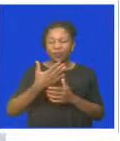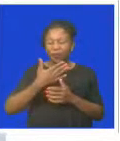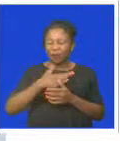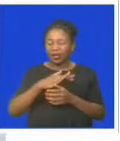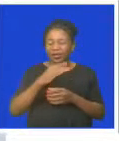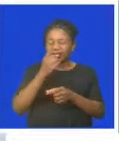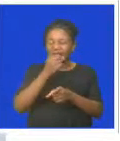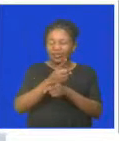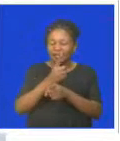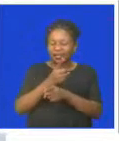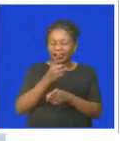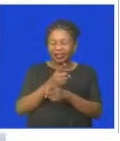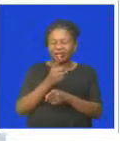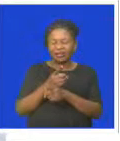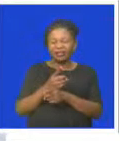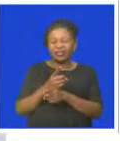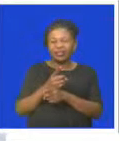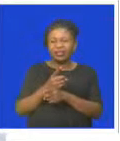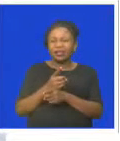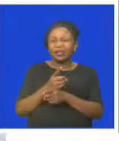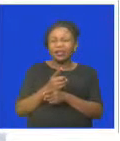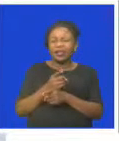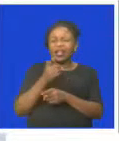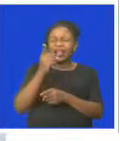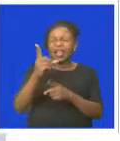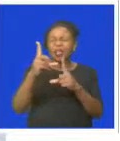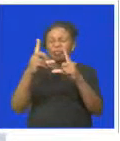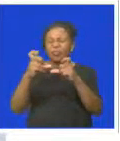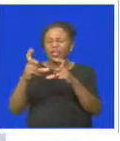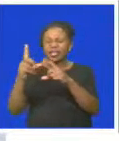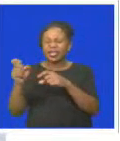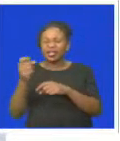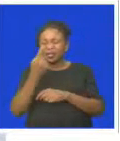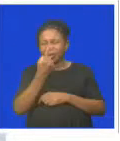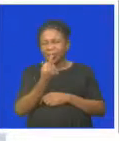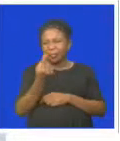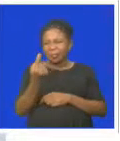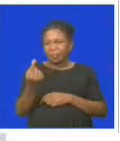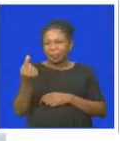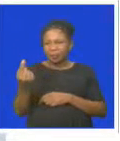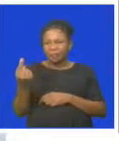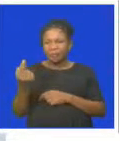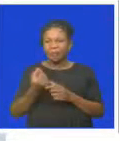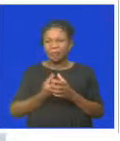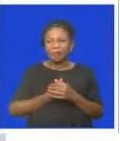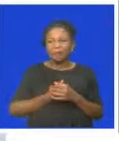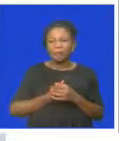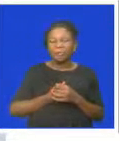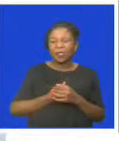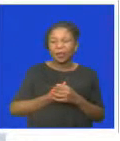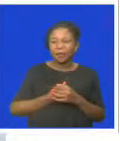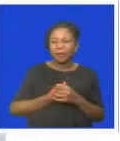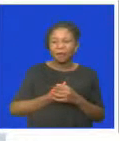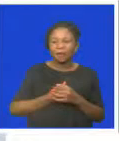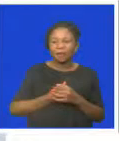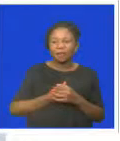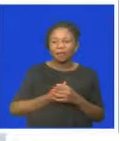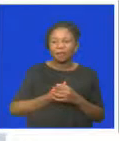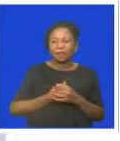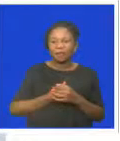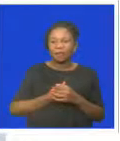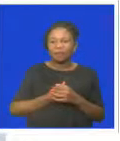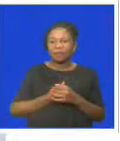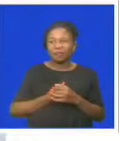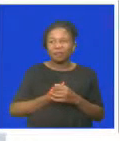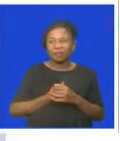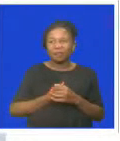won by those people. In our learner's workbook, page 35, let us talk about